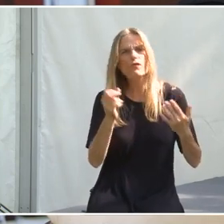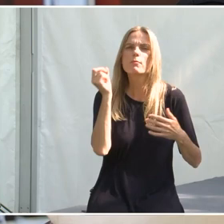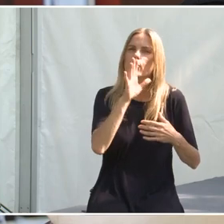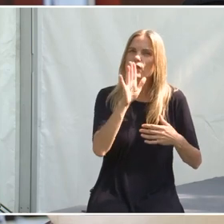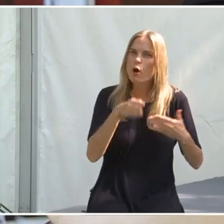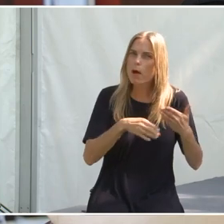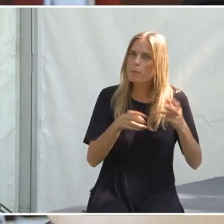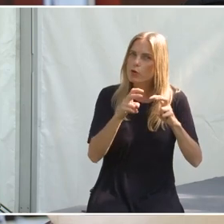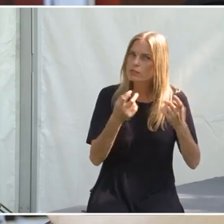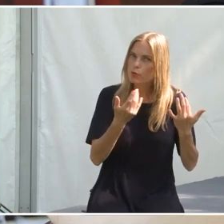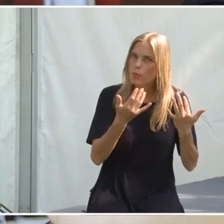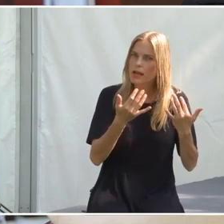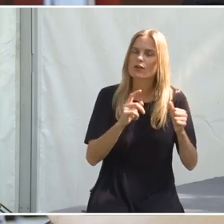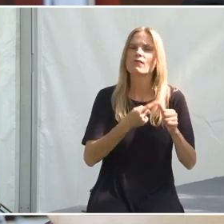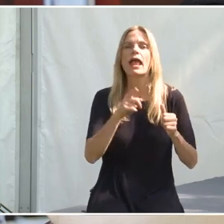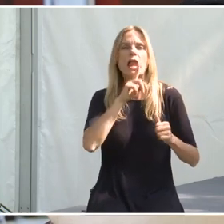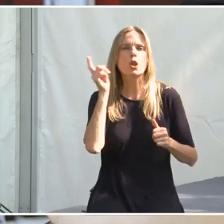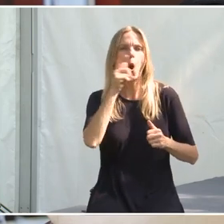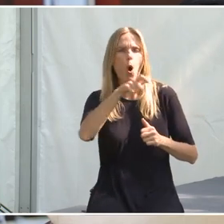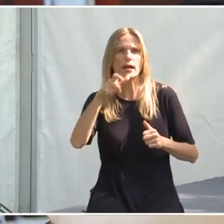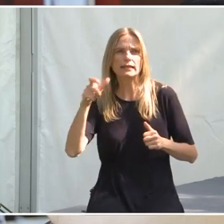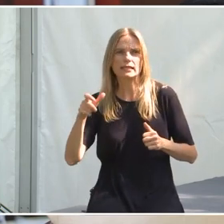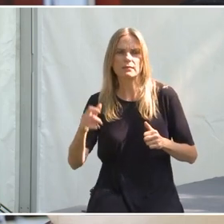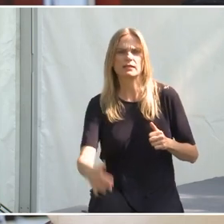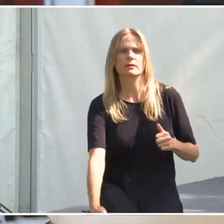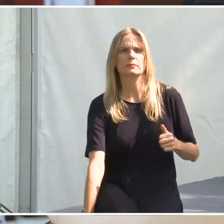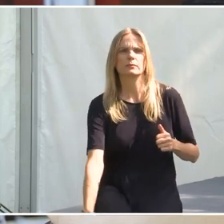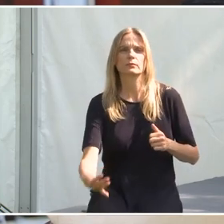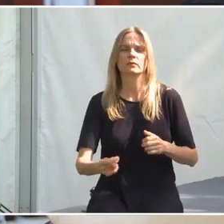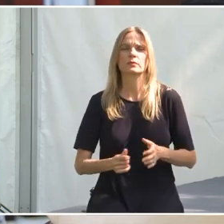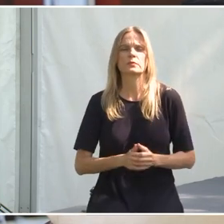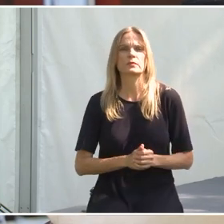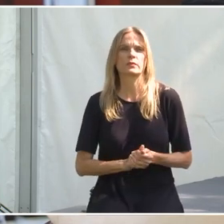With young people also, there's often a solution of